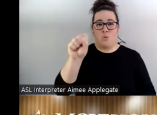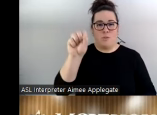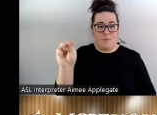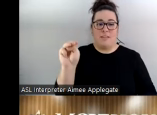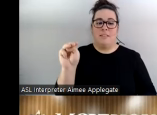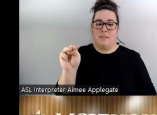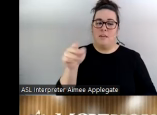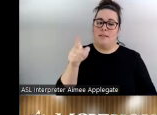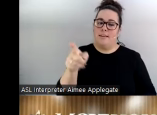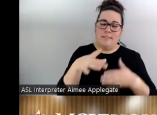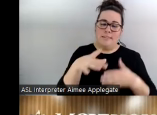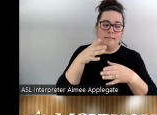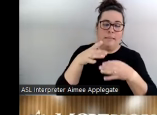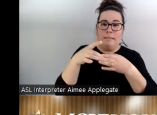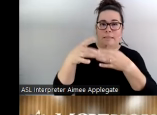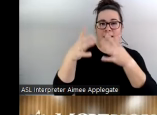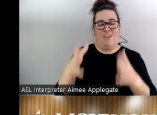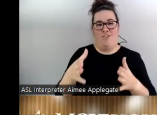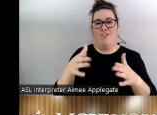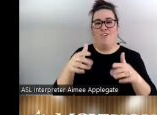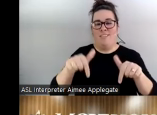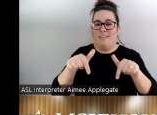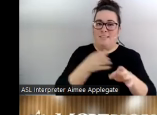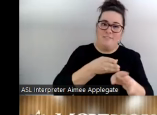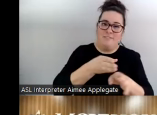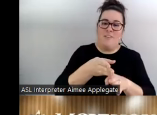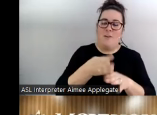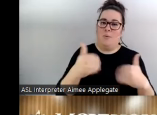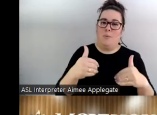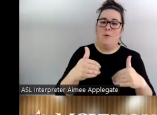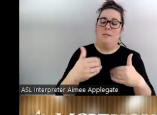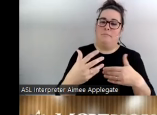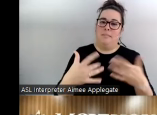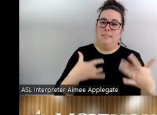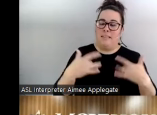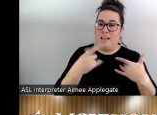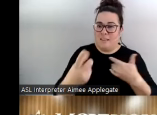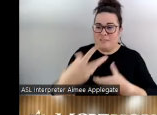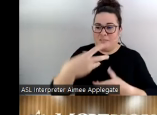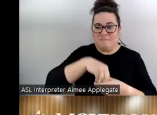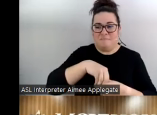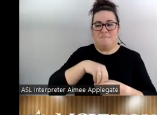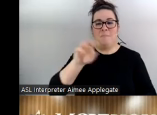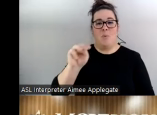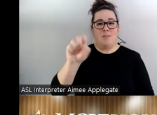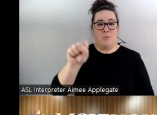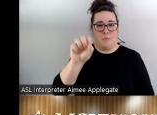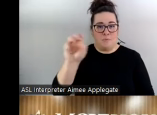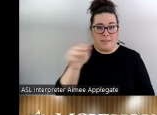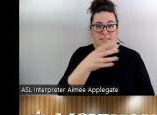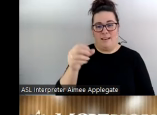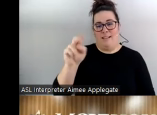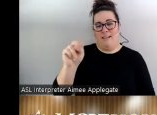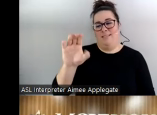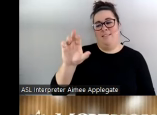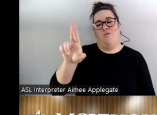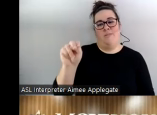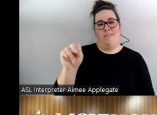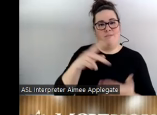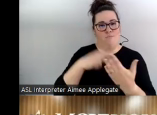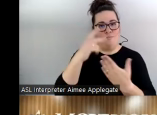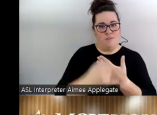we're quite thrilled to have him be a part of what we're doing here at Morehouse School of Medicine and the NCRN project. And